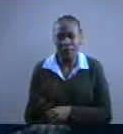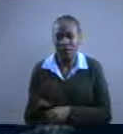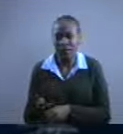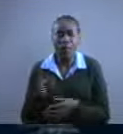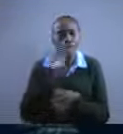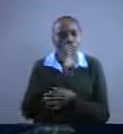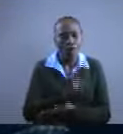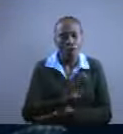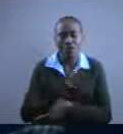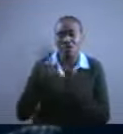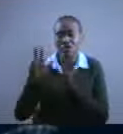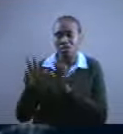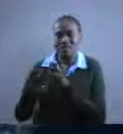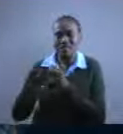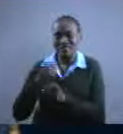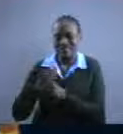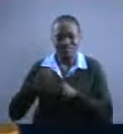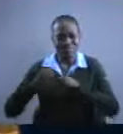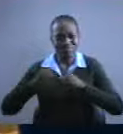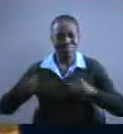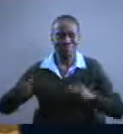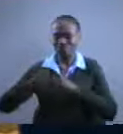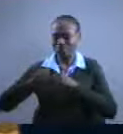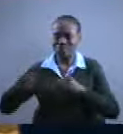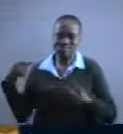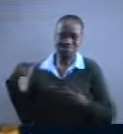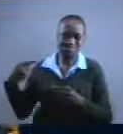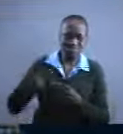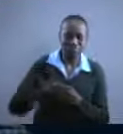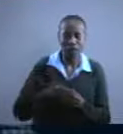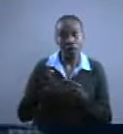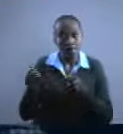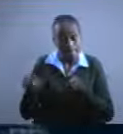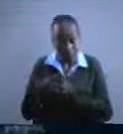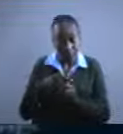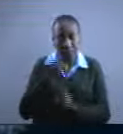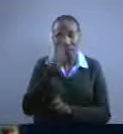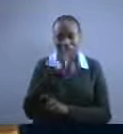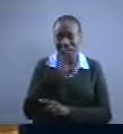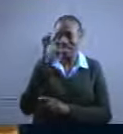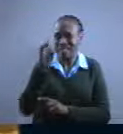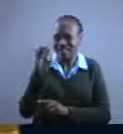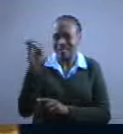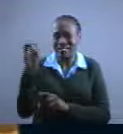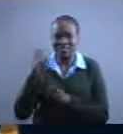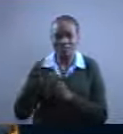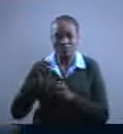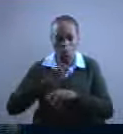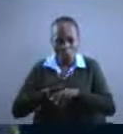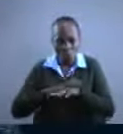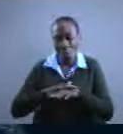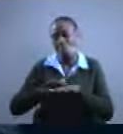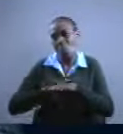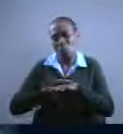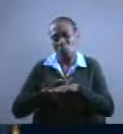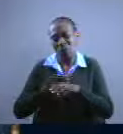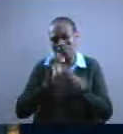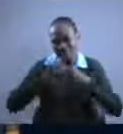48 years of apartheid and 300 years of colonialism. People